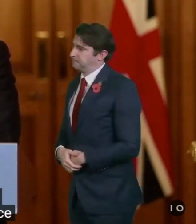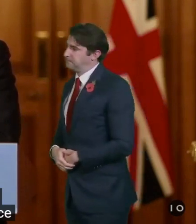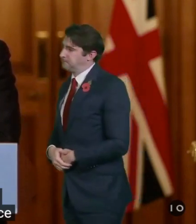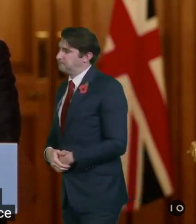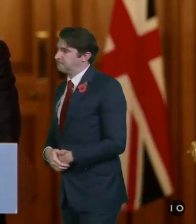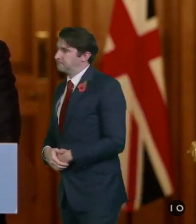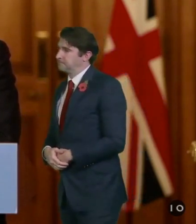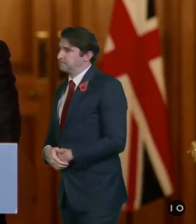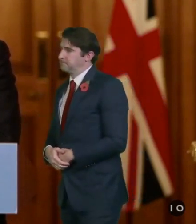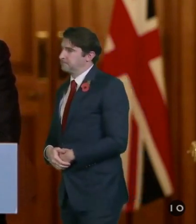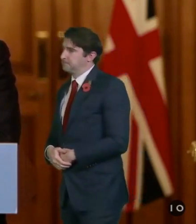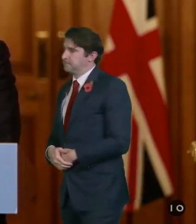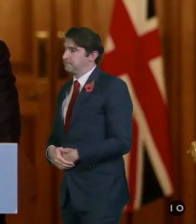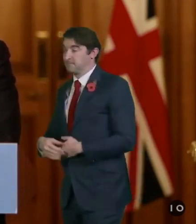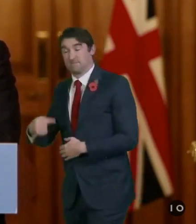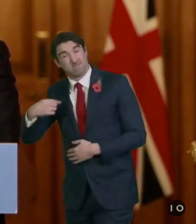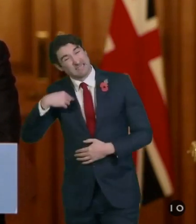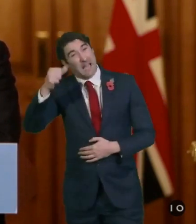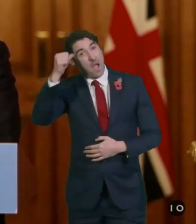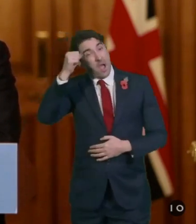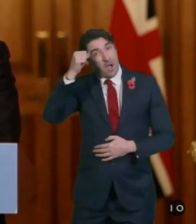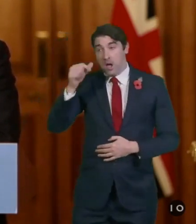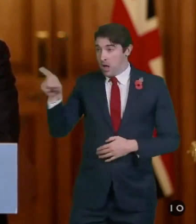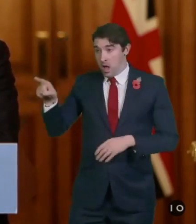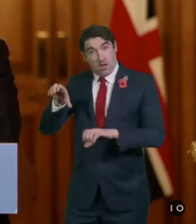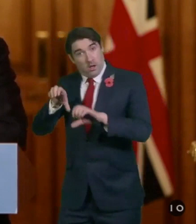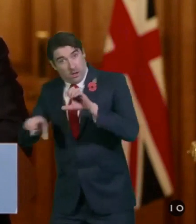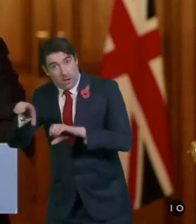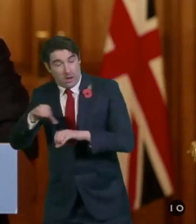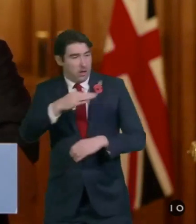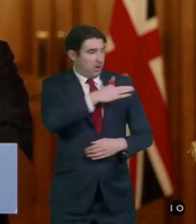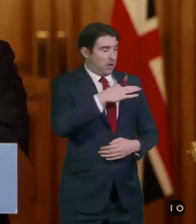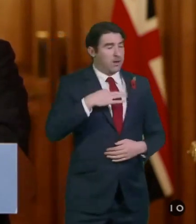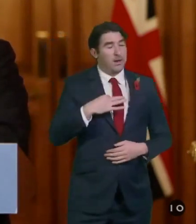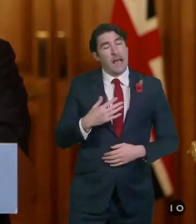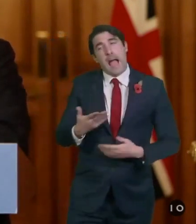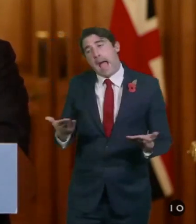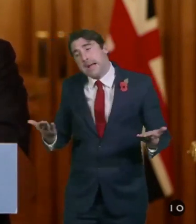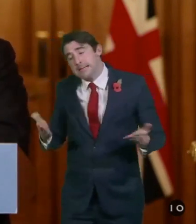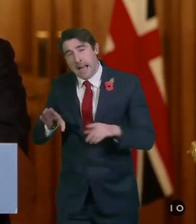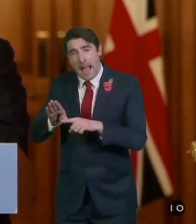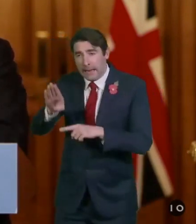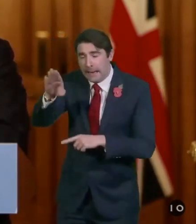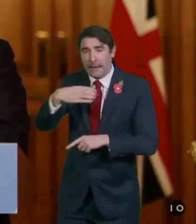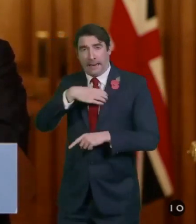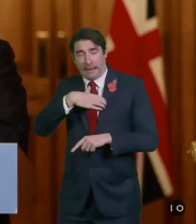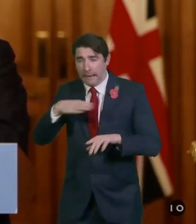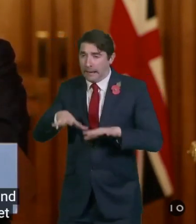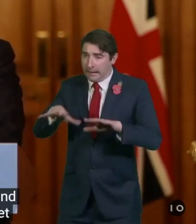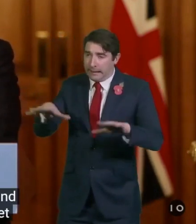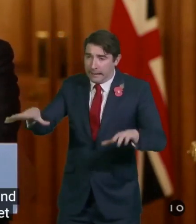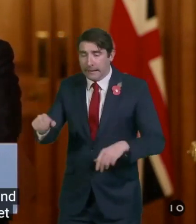face, but they are unanimously optimistic about the medium and the long-term future. We will get through